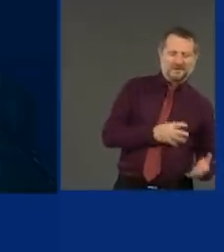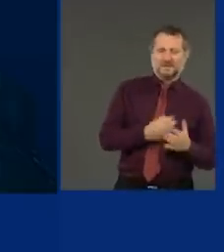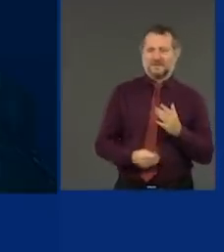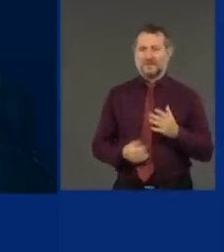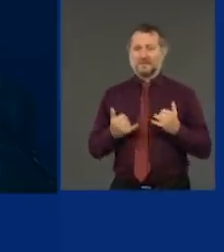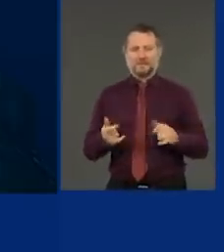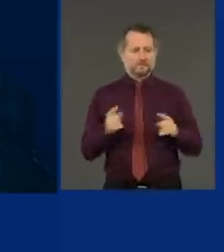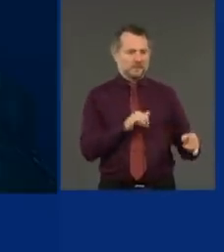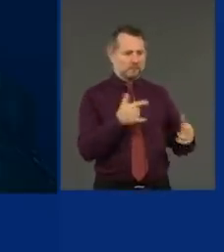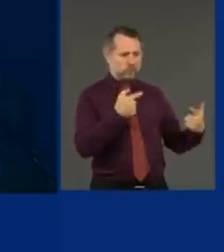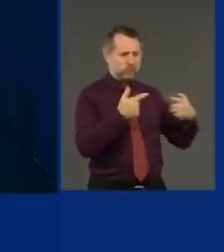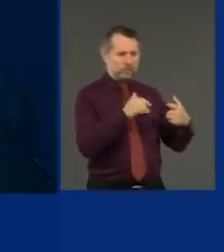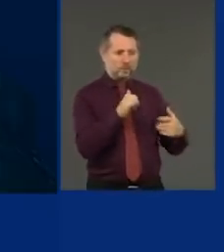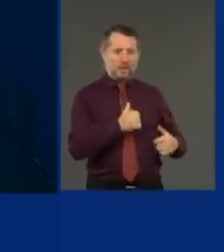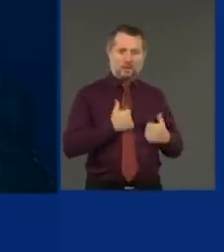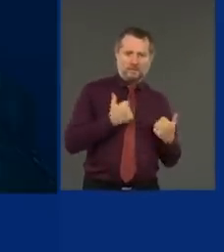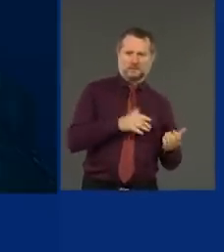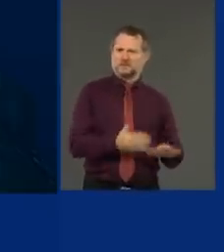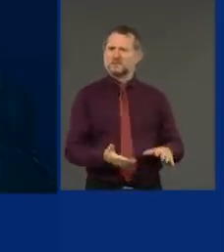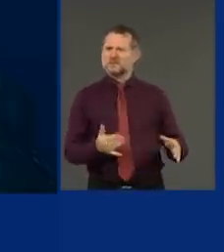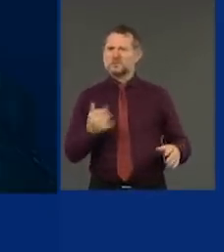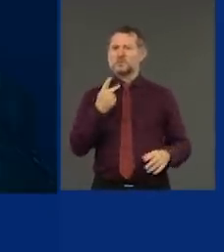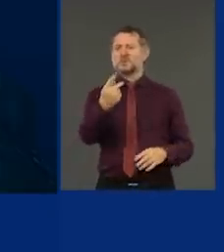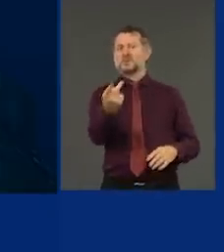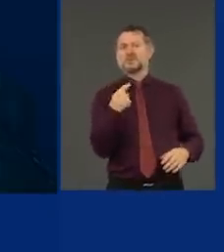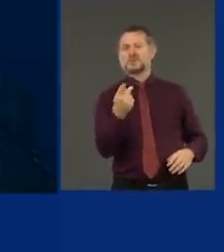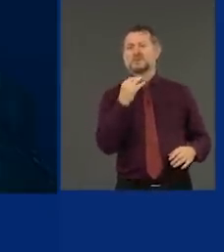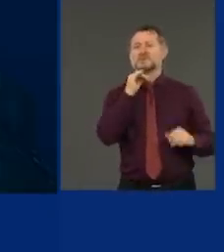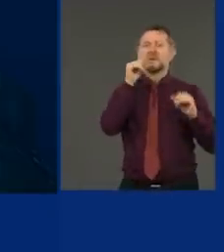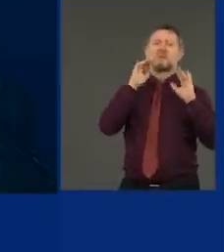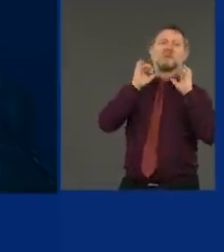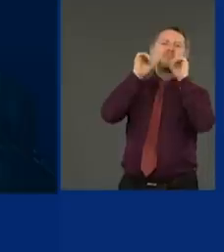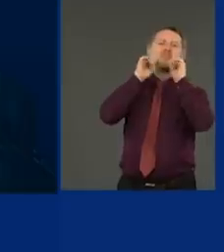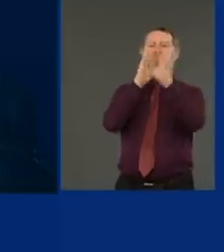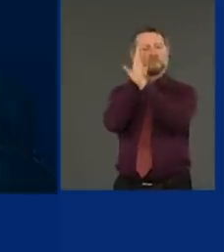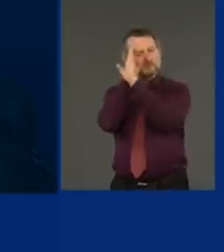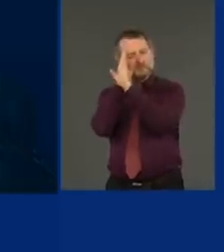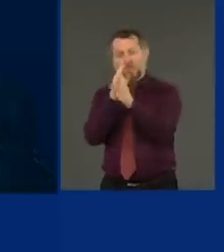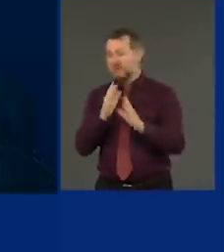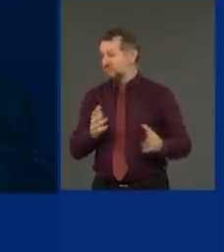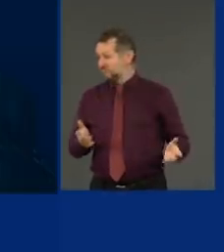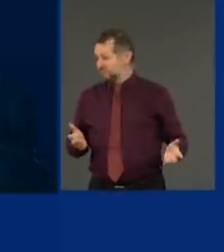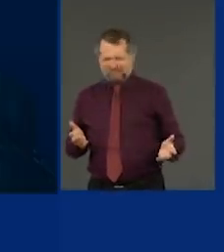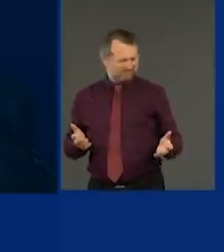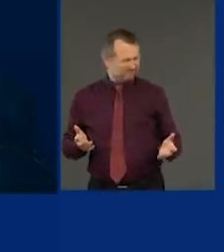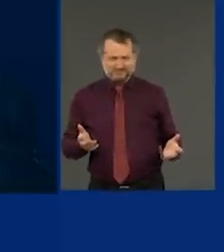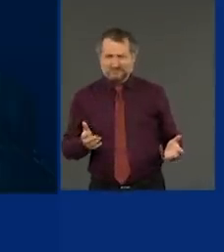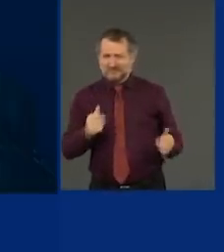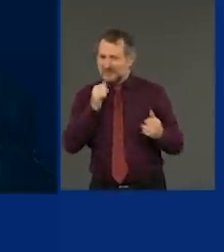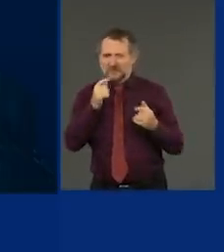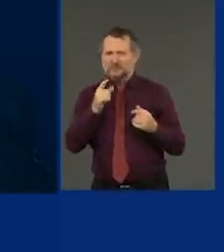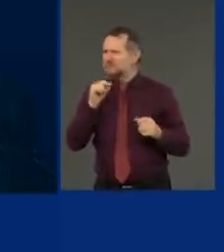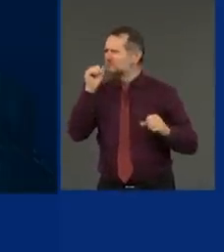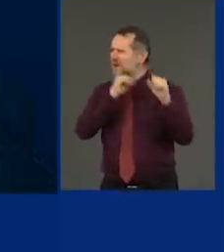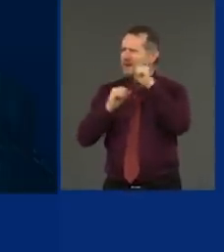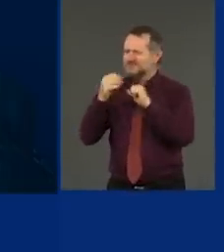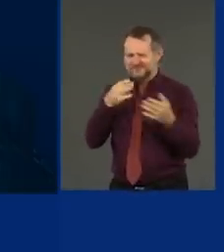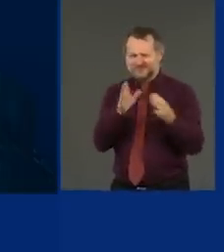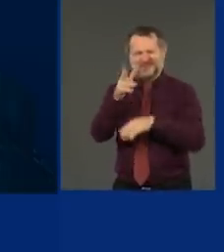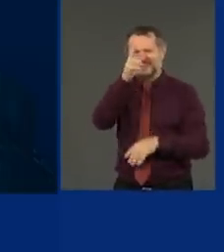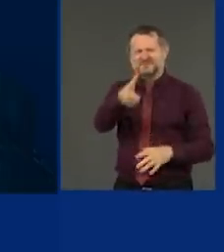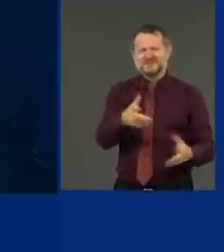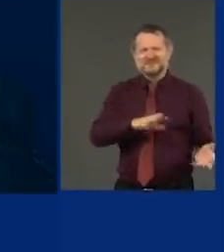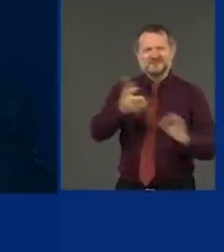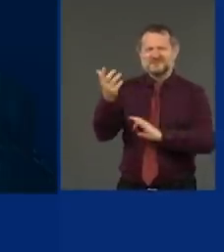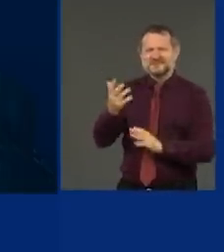Denial is not a successful life strategy. Not in government, not in your personal life. This state